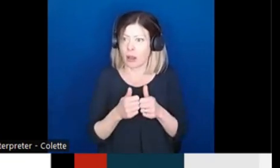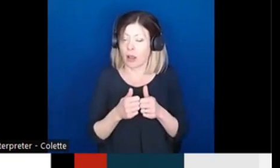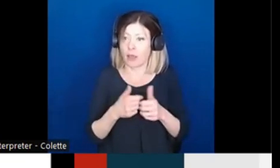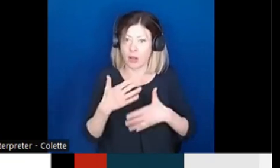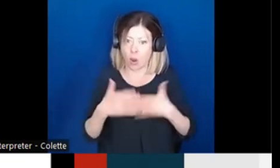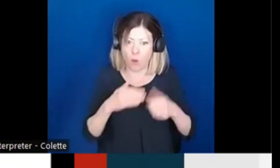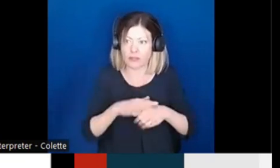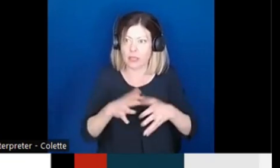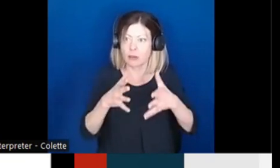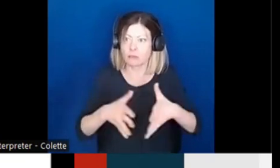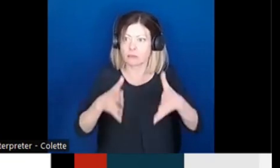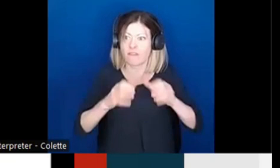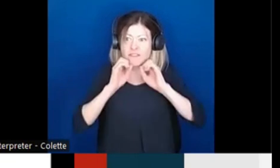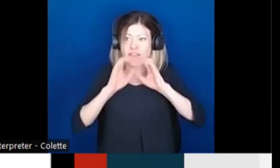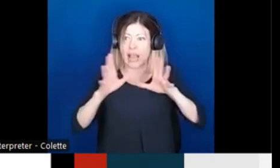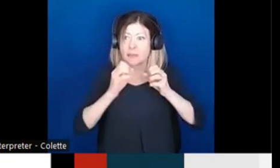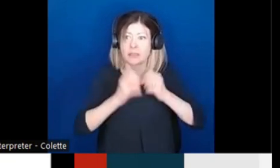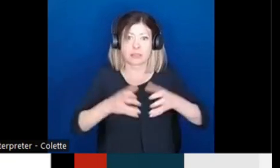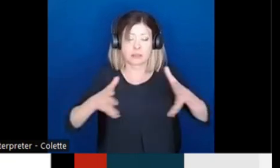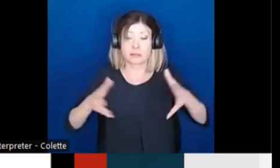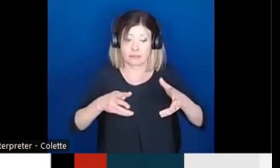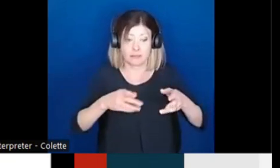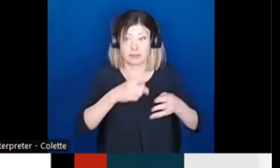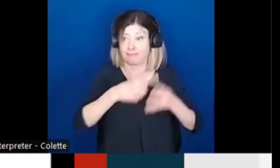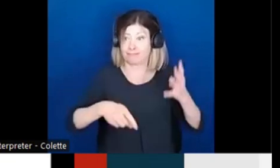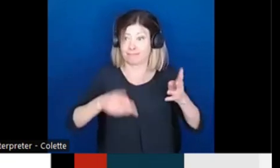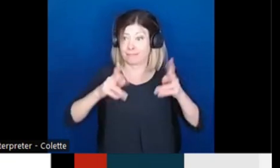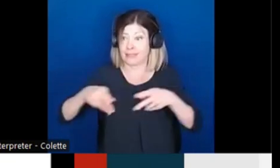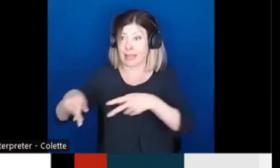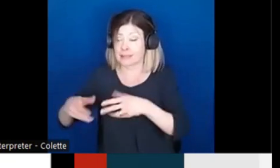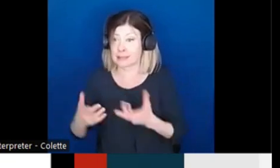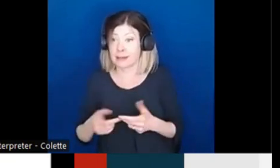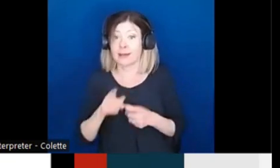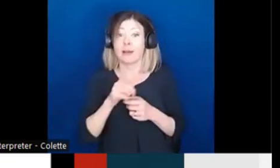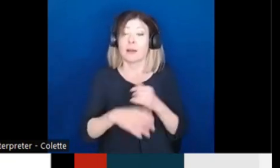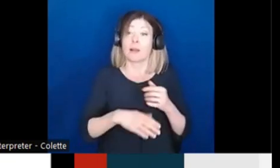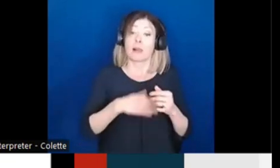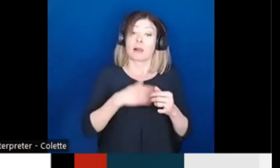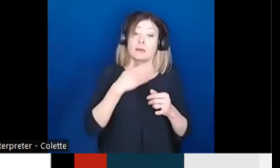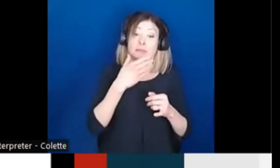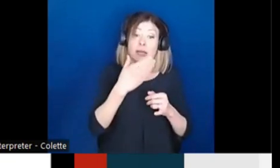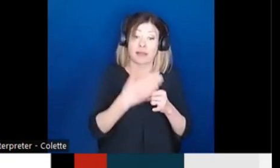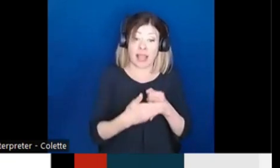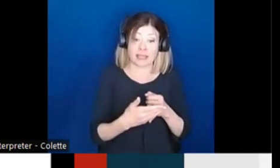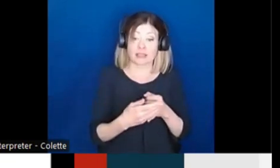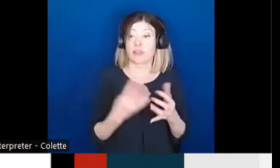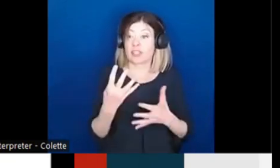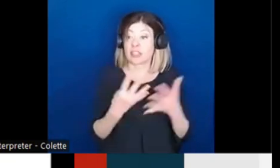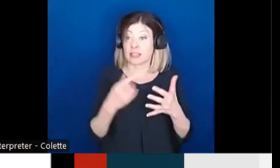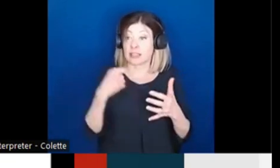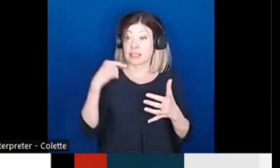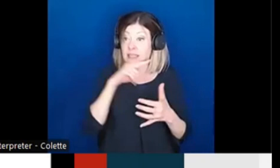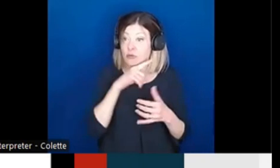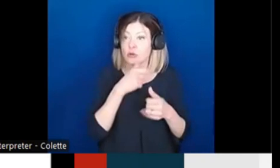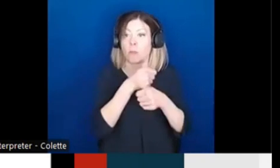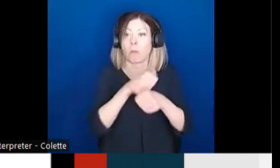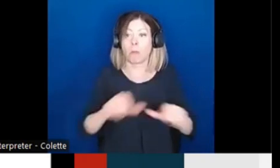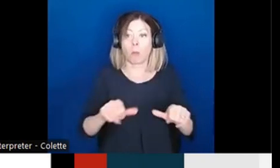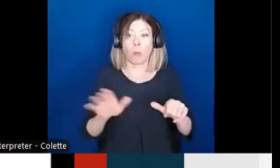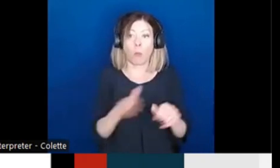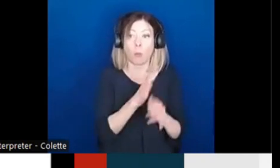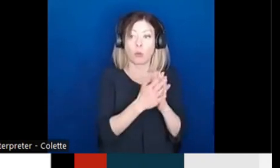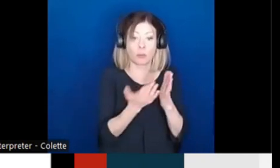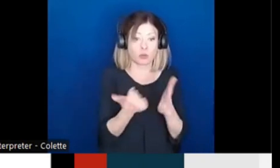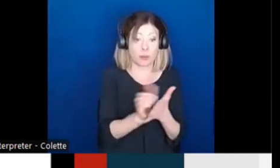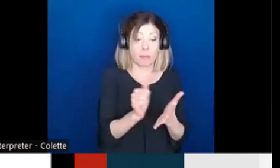the end of the 19th century, I mean, the books were being published finally in their real names, and people got Wuthering Heights, and Emily became